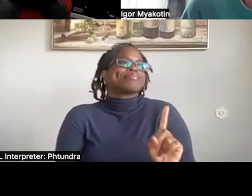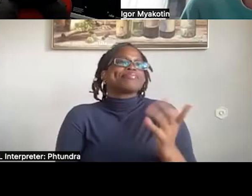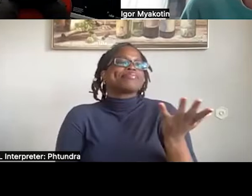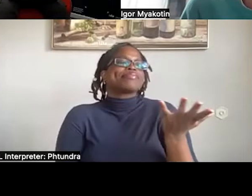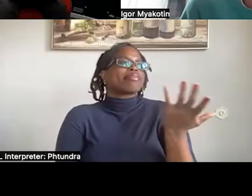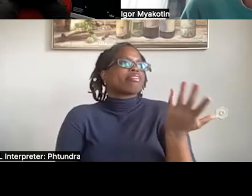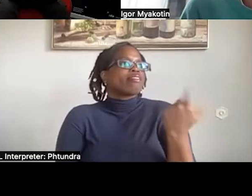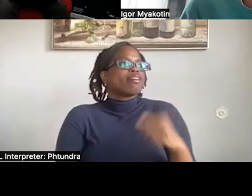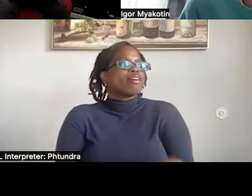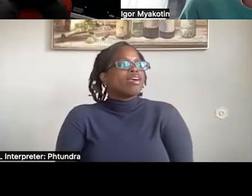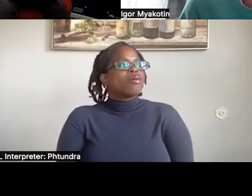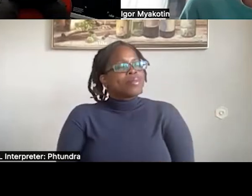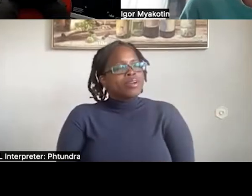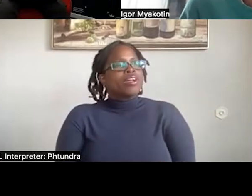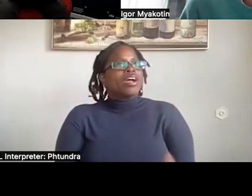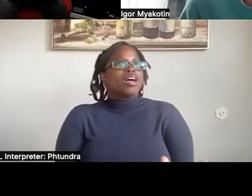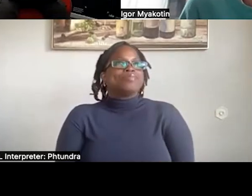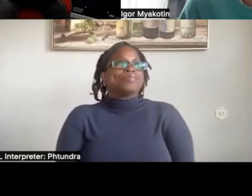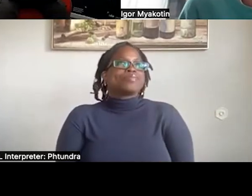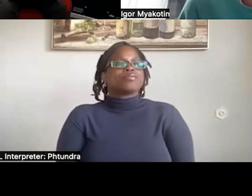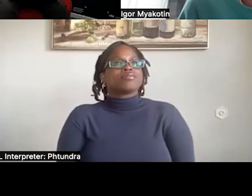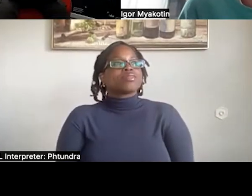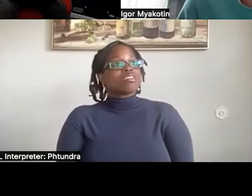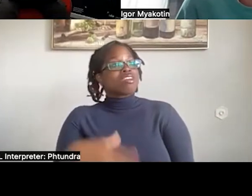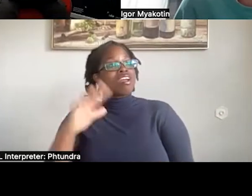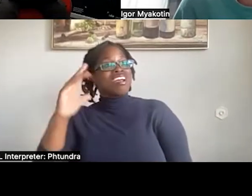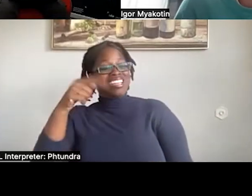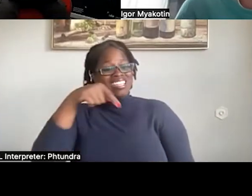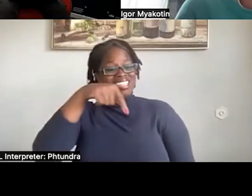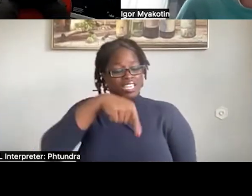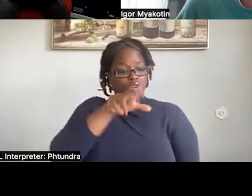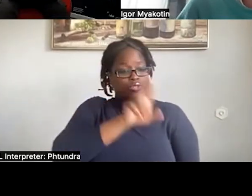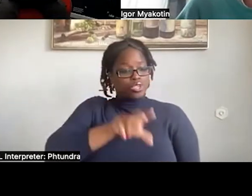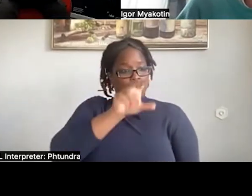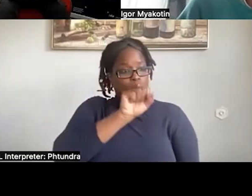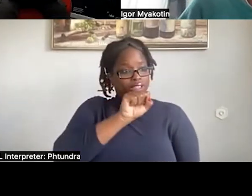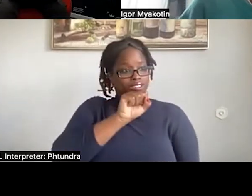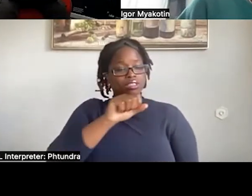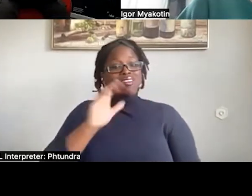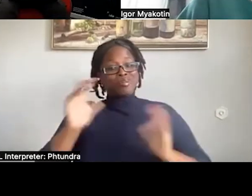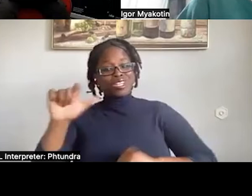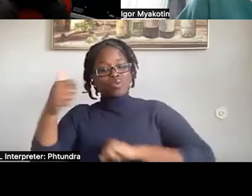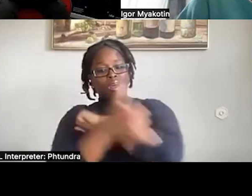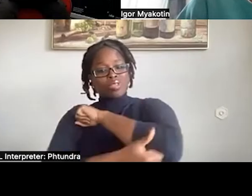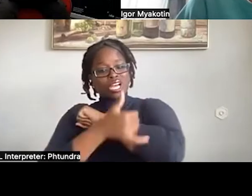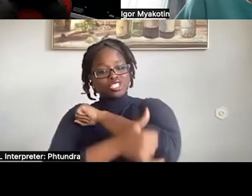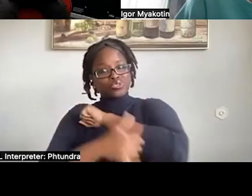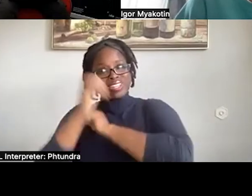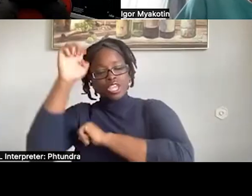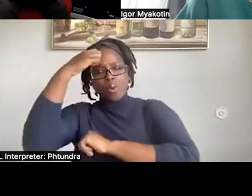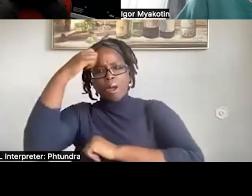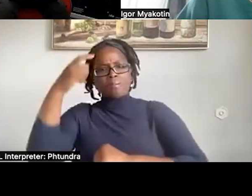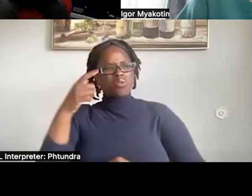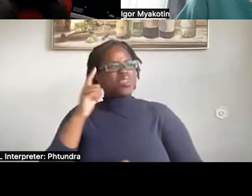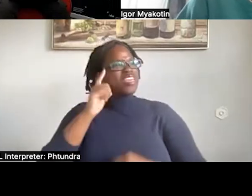how the conversations with funders differ in the US versus what you're experiencing in Europe, and what you wished you may have